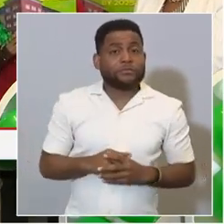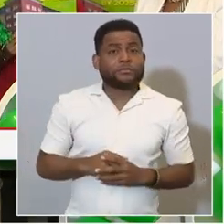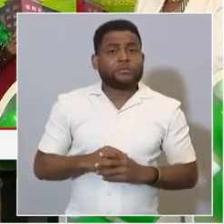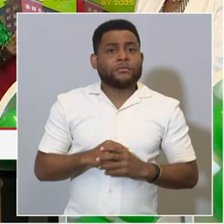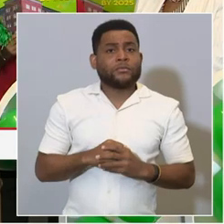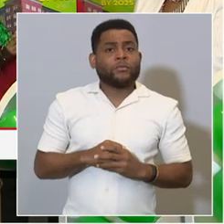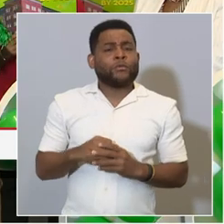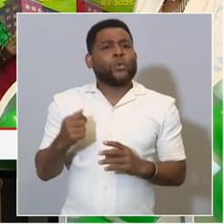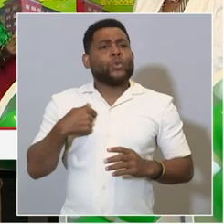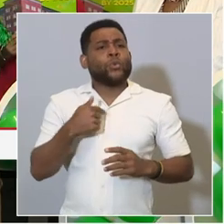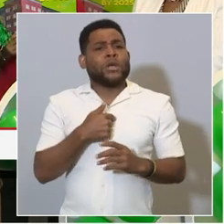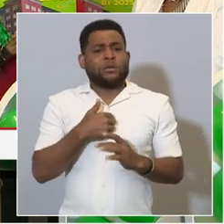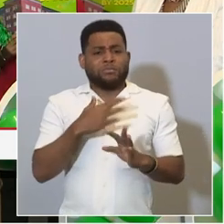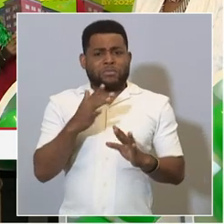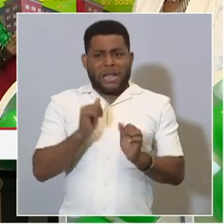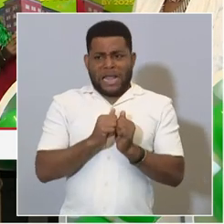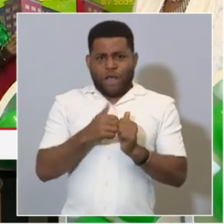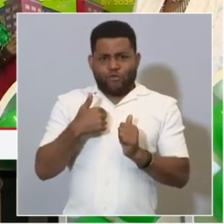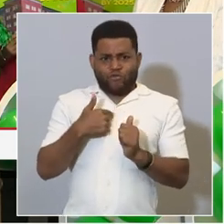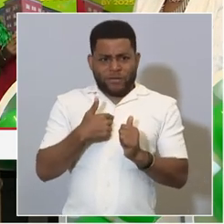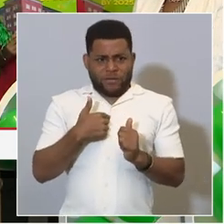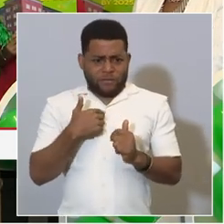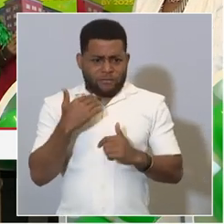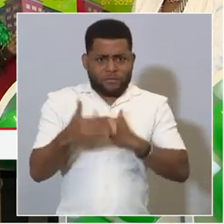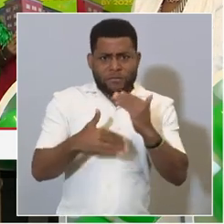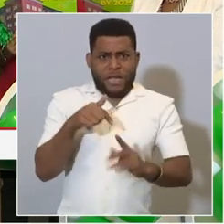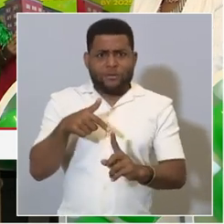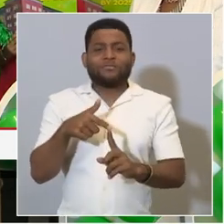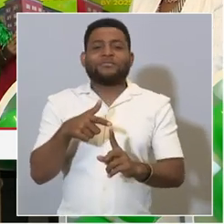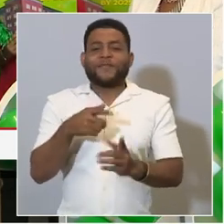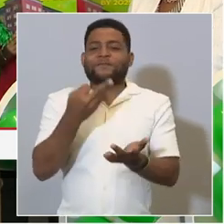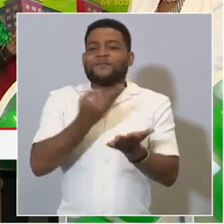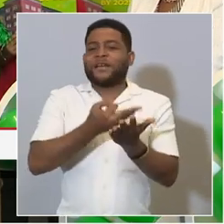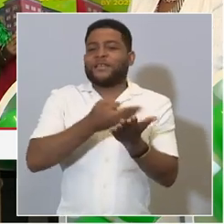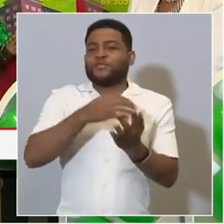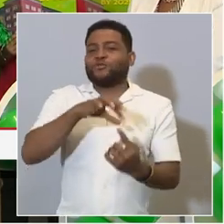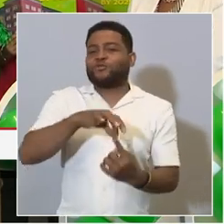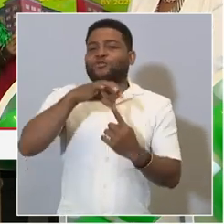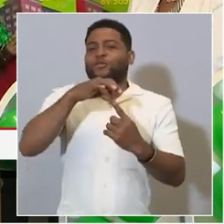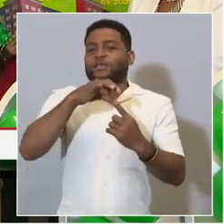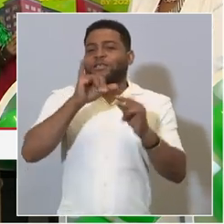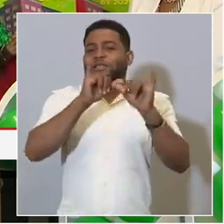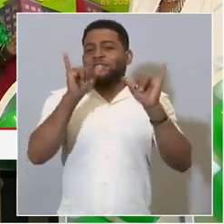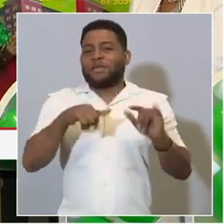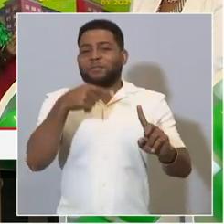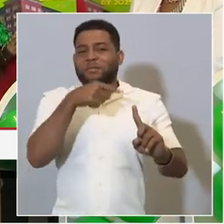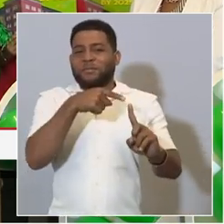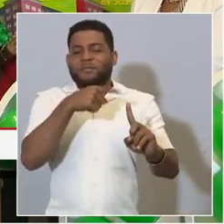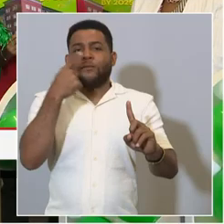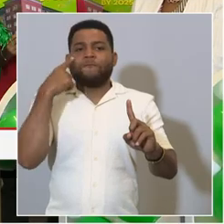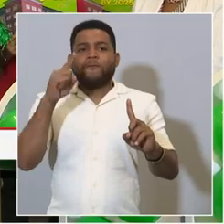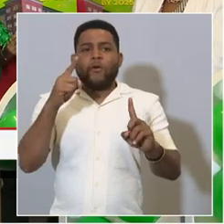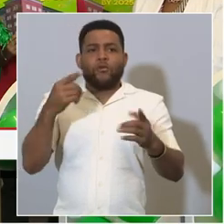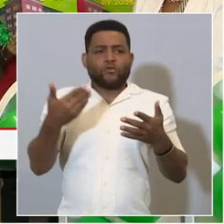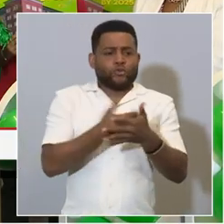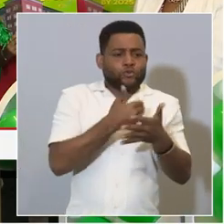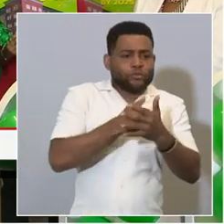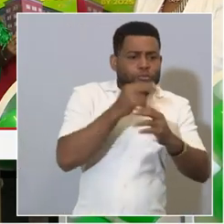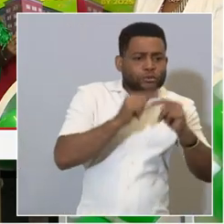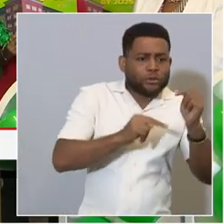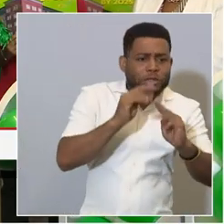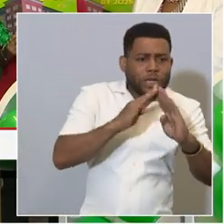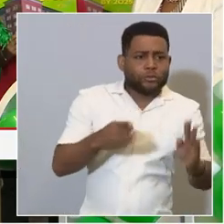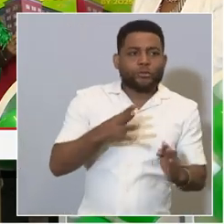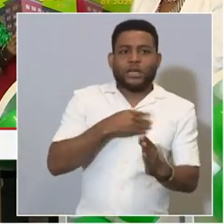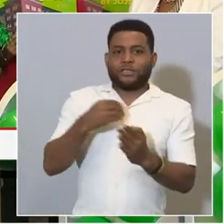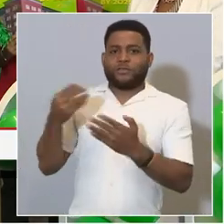gap financing through unique financing structures for affordable housing construction and preservation. Some of the tools we use to